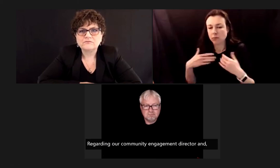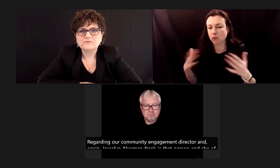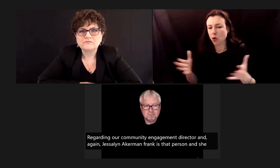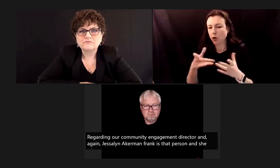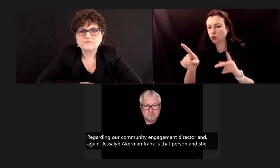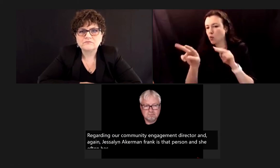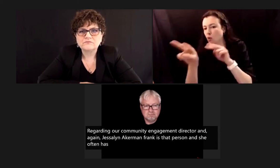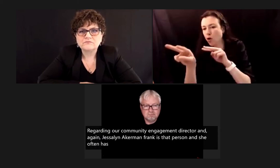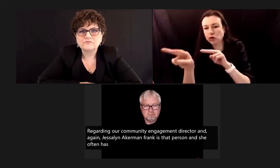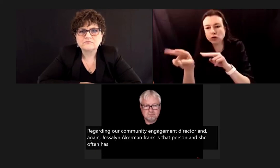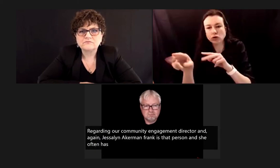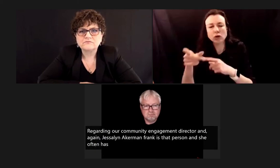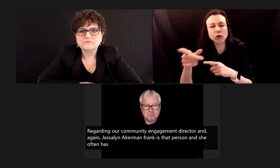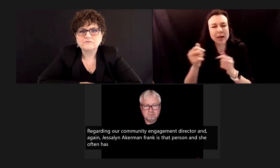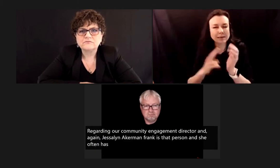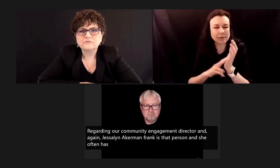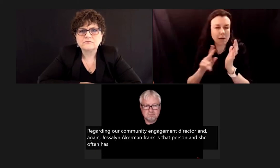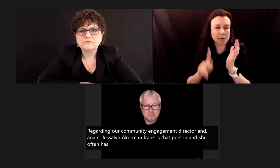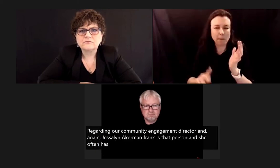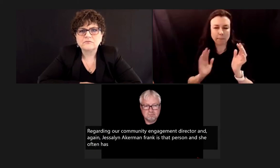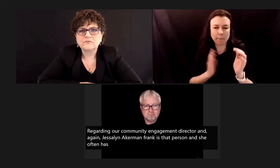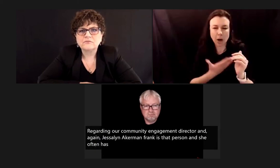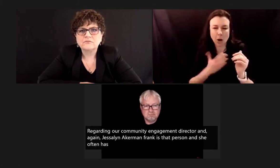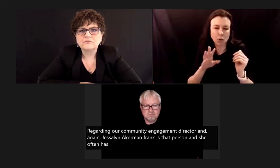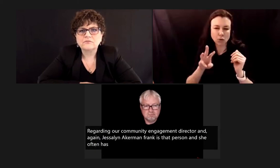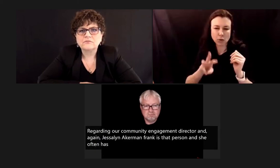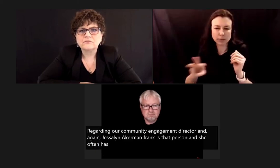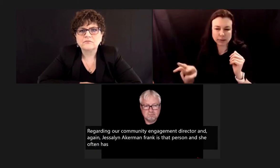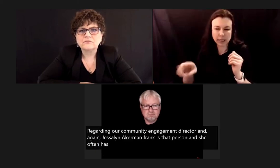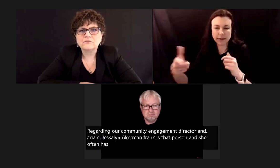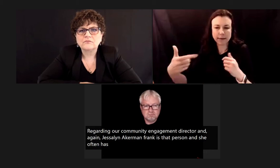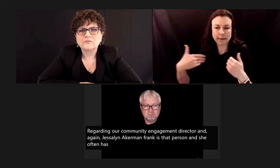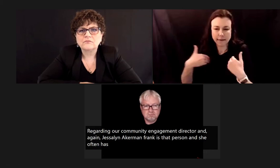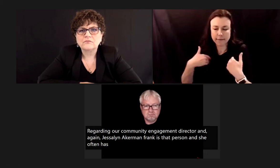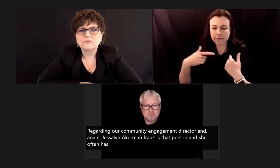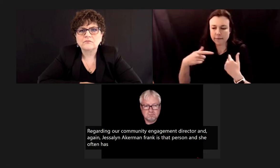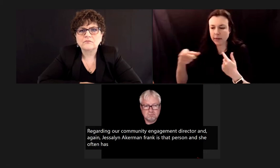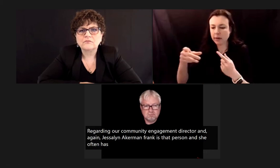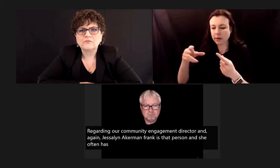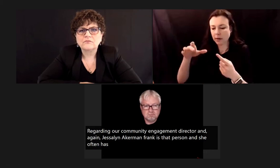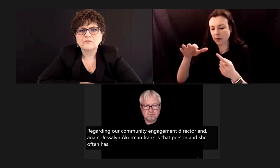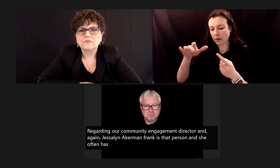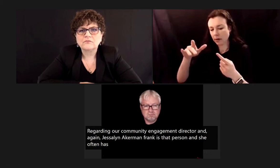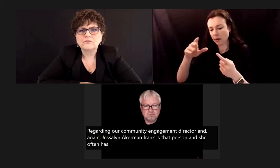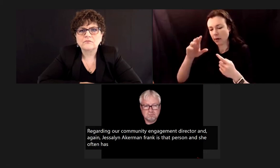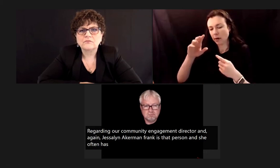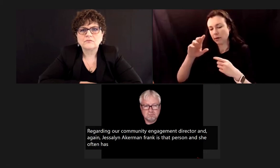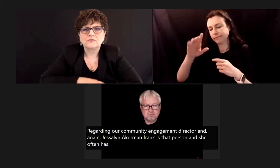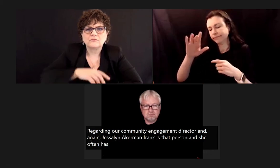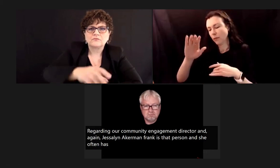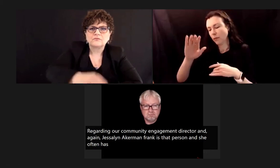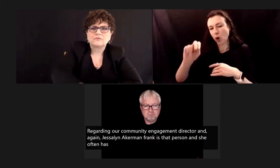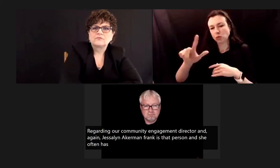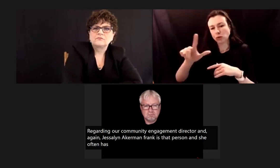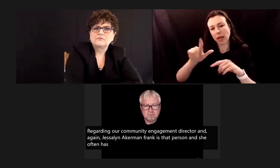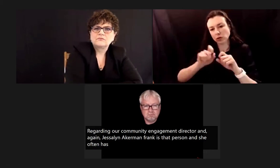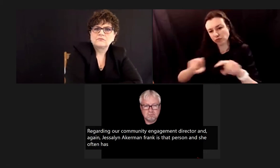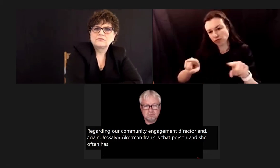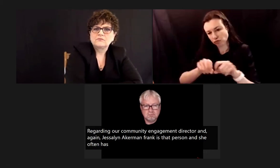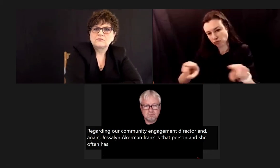find out how do you find that committee or that issue. We do have a website